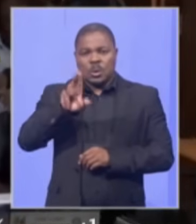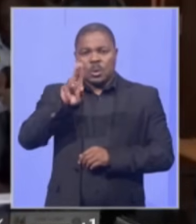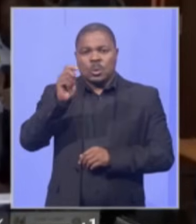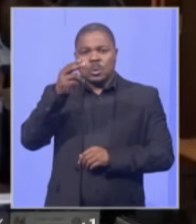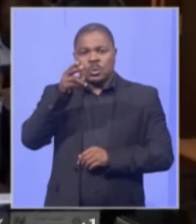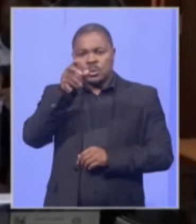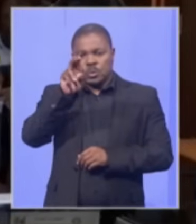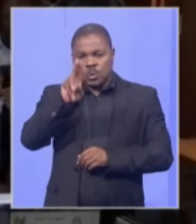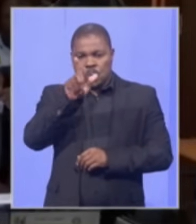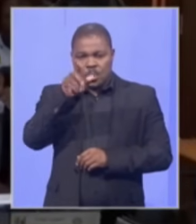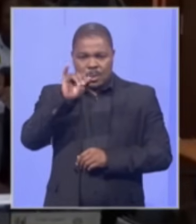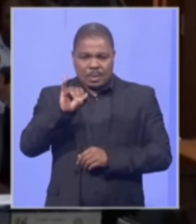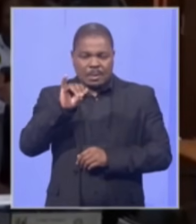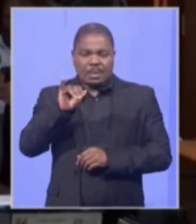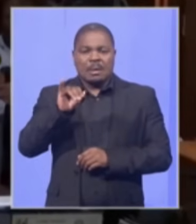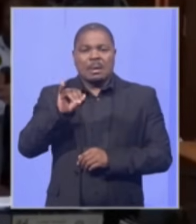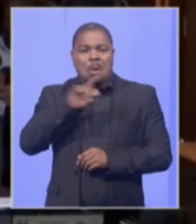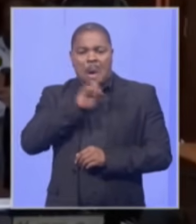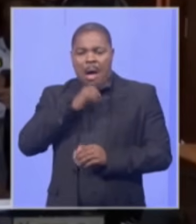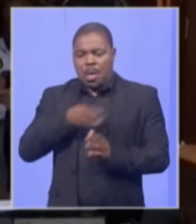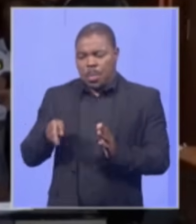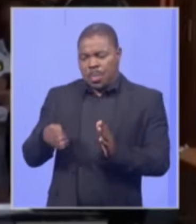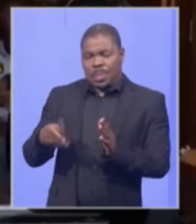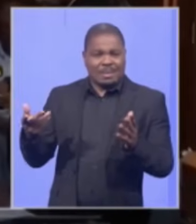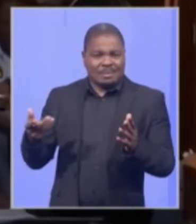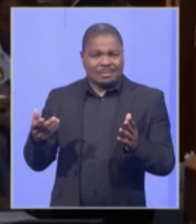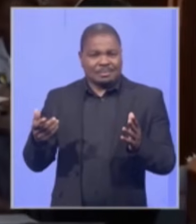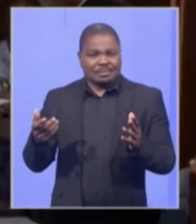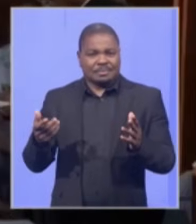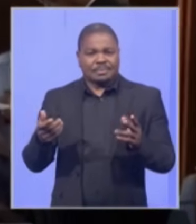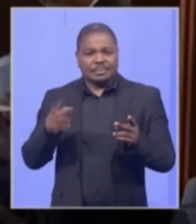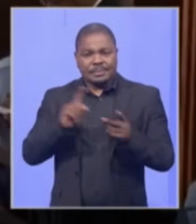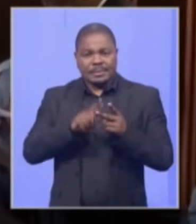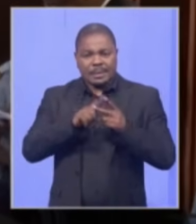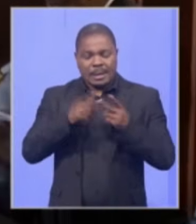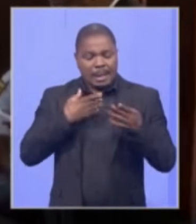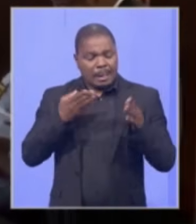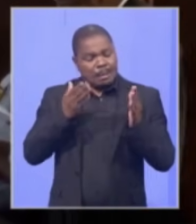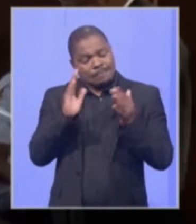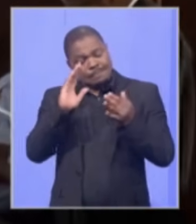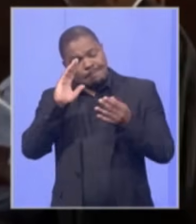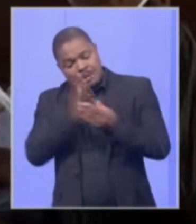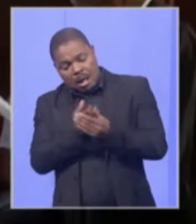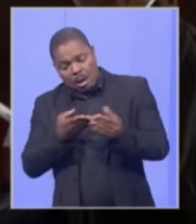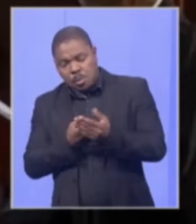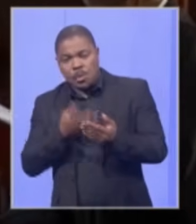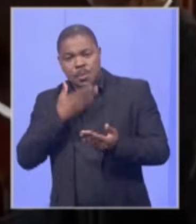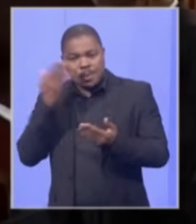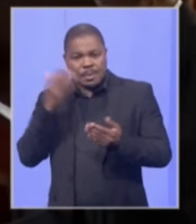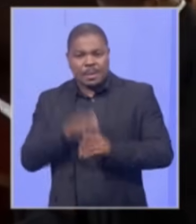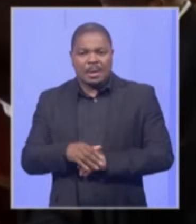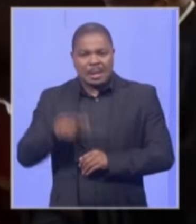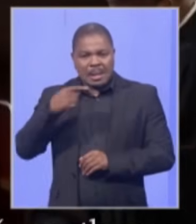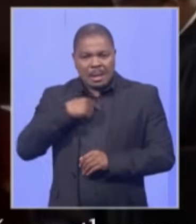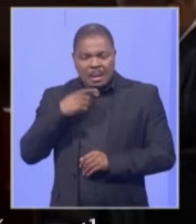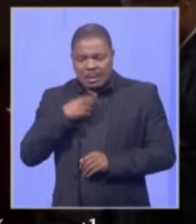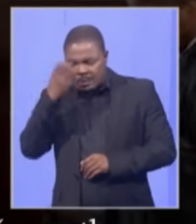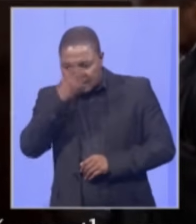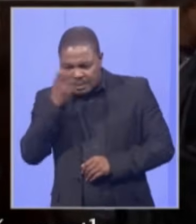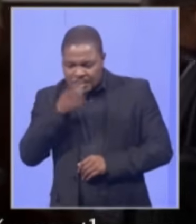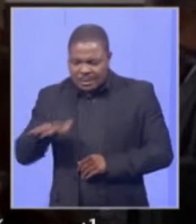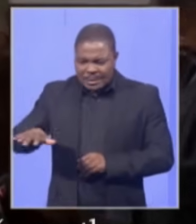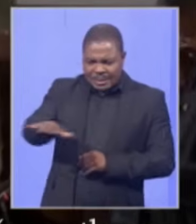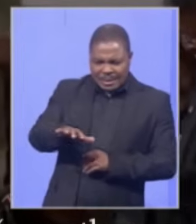were reflected has been part of the inquest record. I was looking specifically for the crime scene